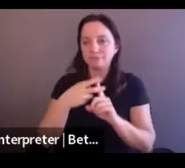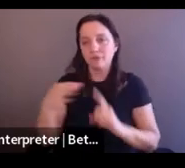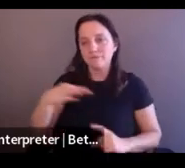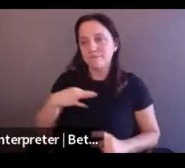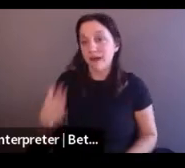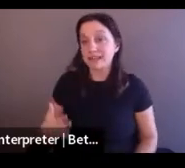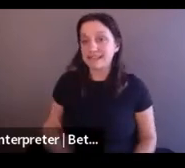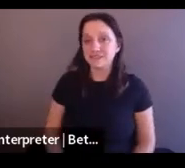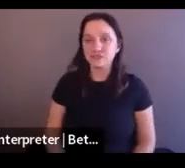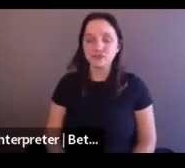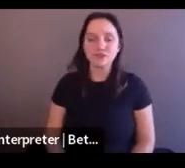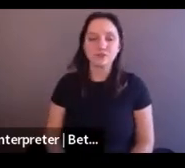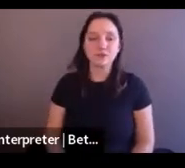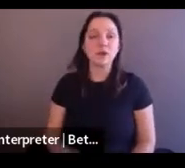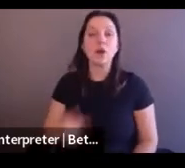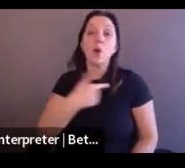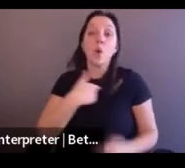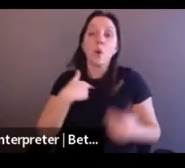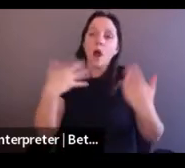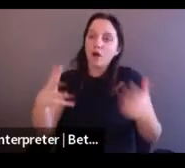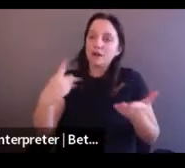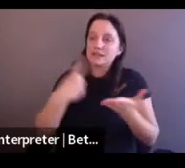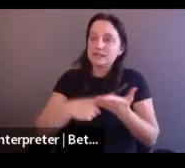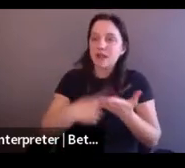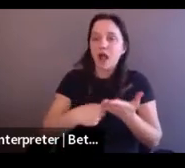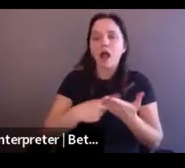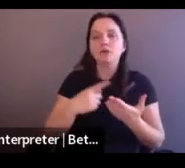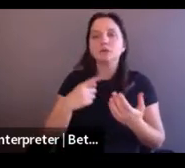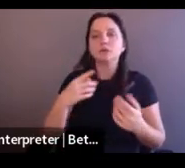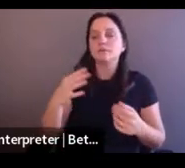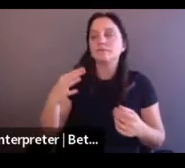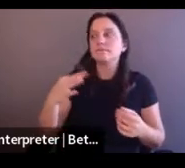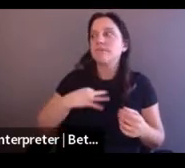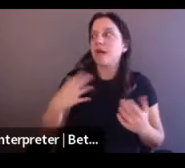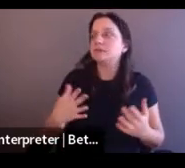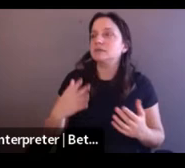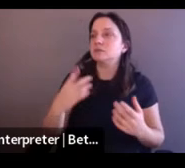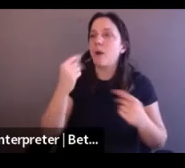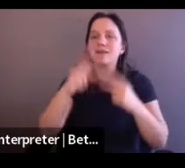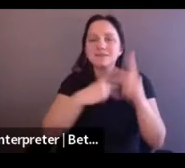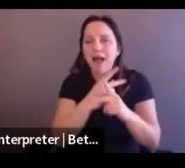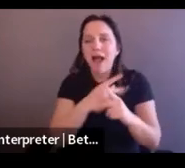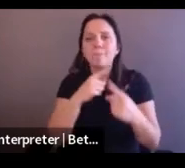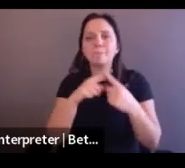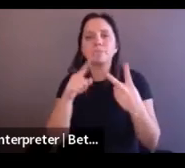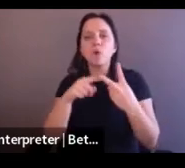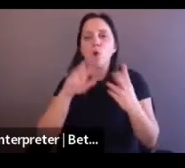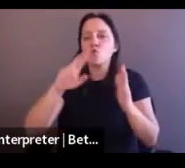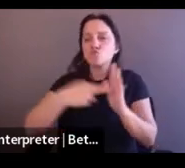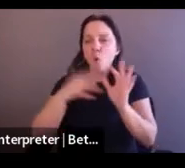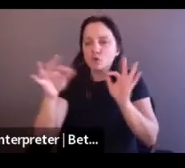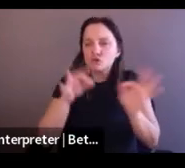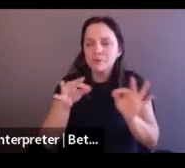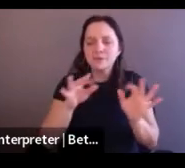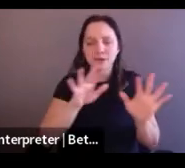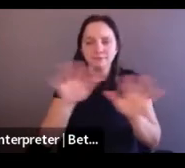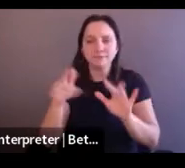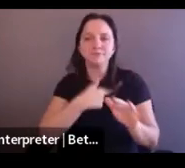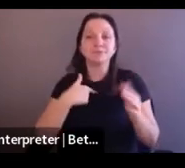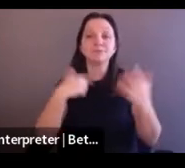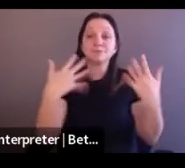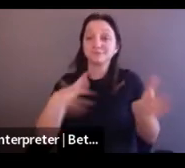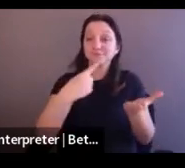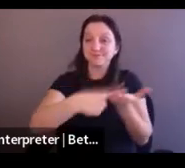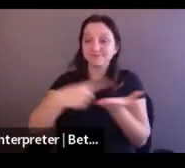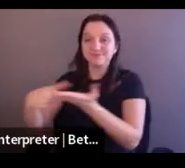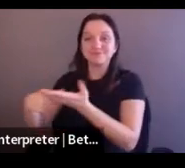know, what types of volunteers we want to bring on, creating role descriptions, doing a lot of that work, thinking about how we bring on volunteers,